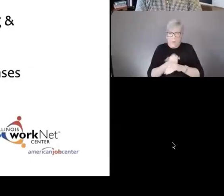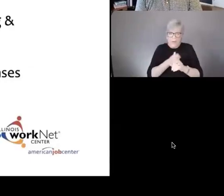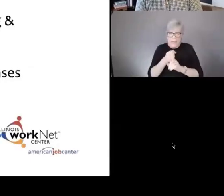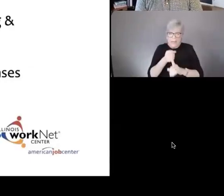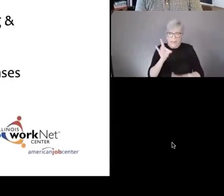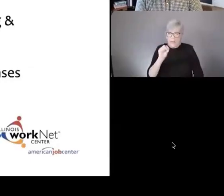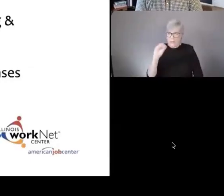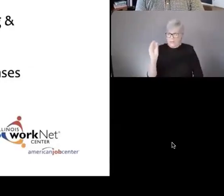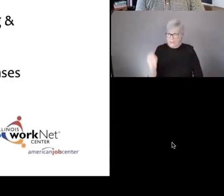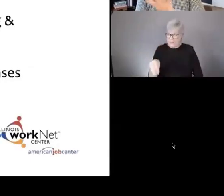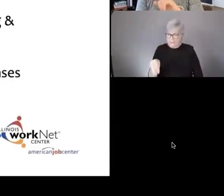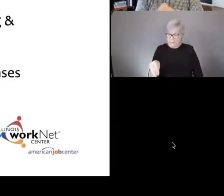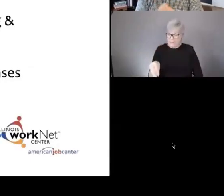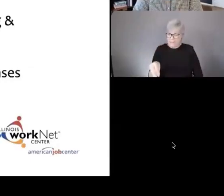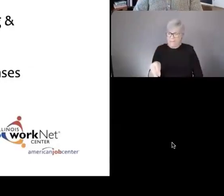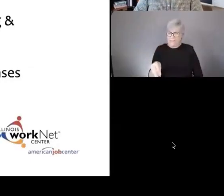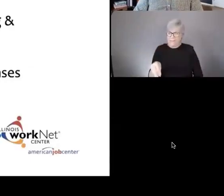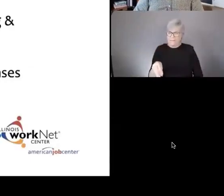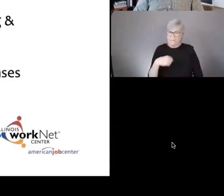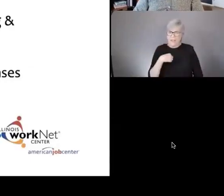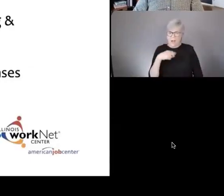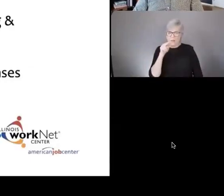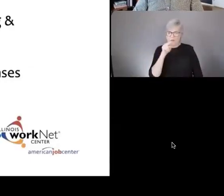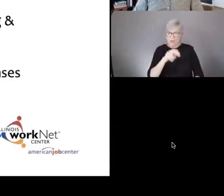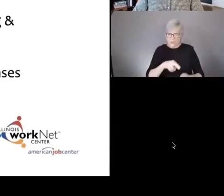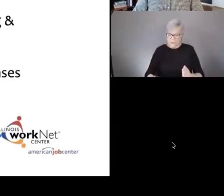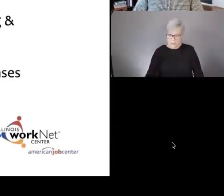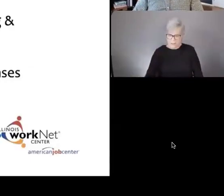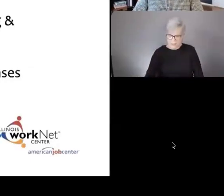80%, we'll just kind of take a look at our results.